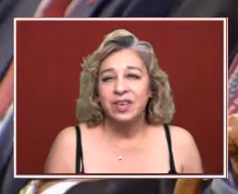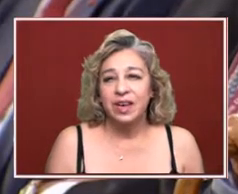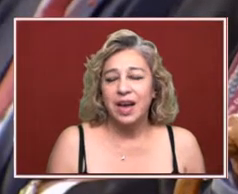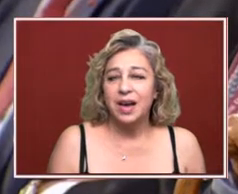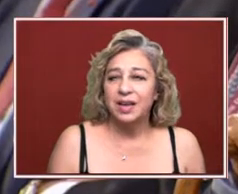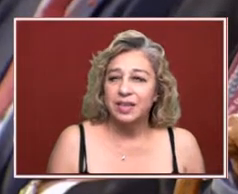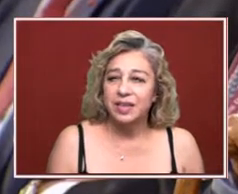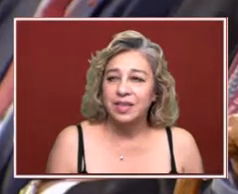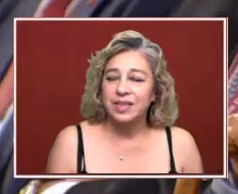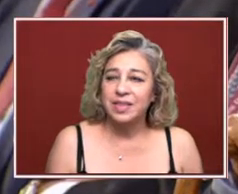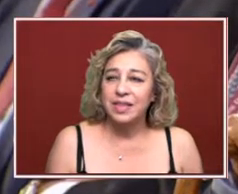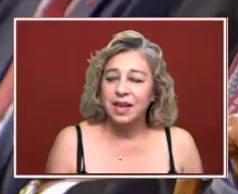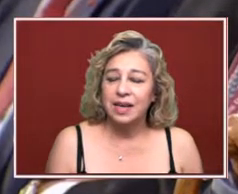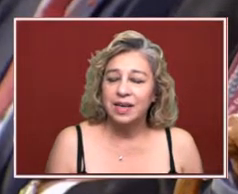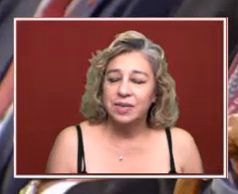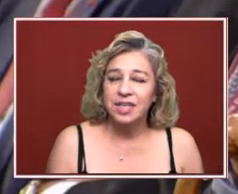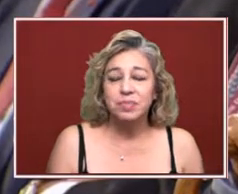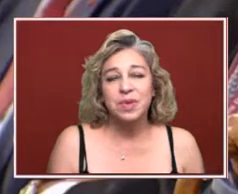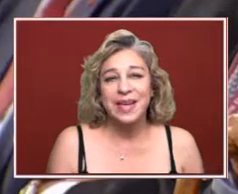other